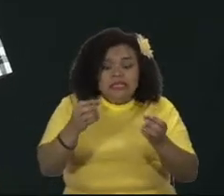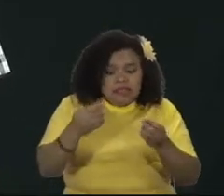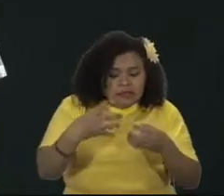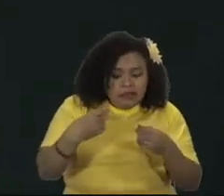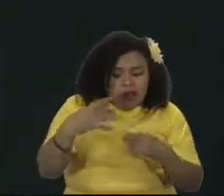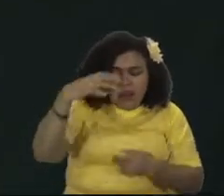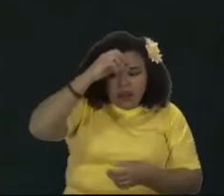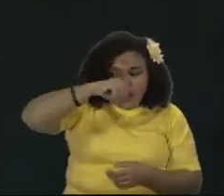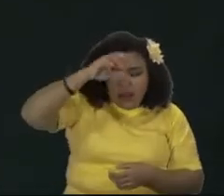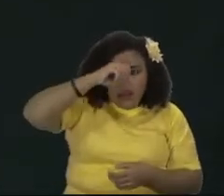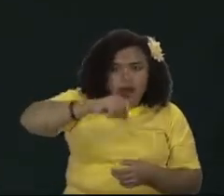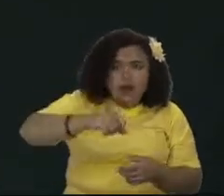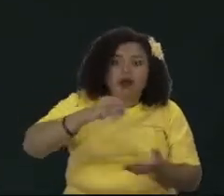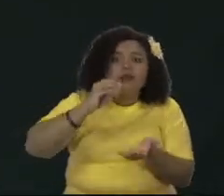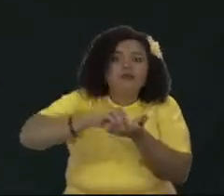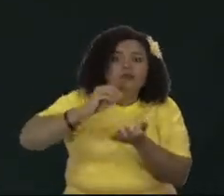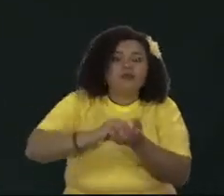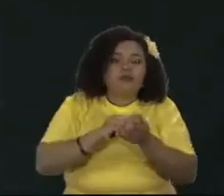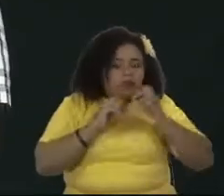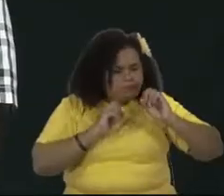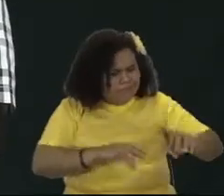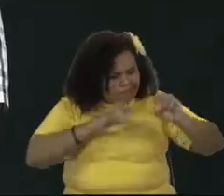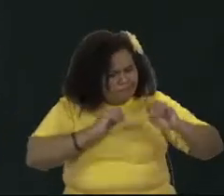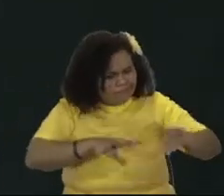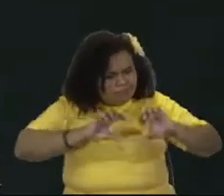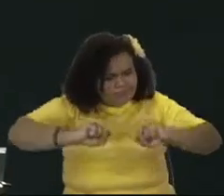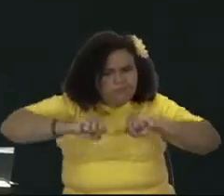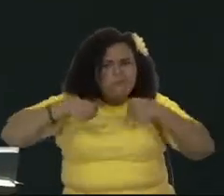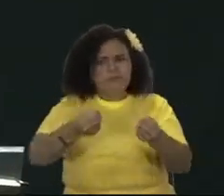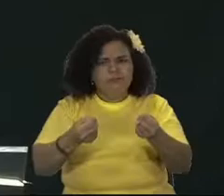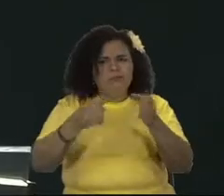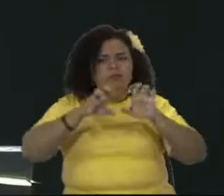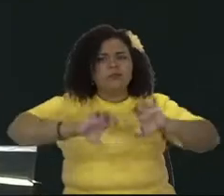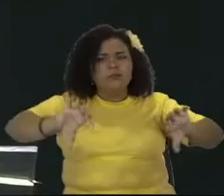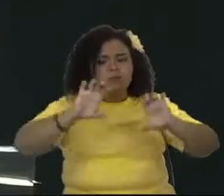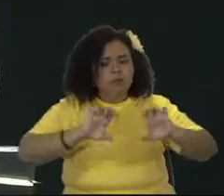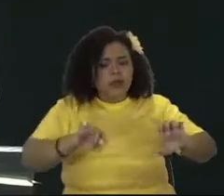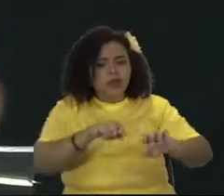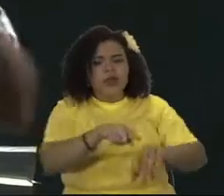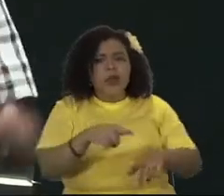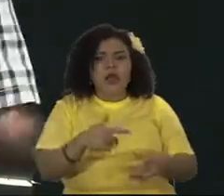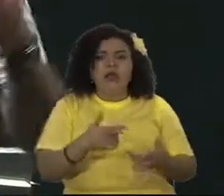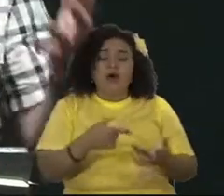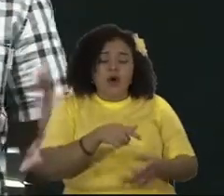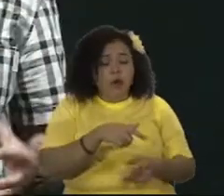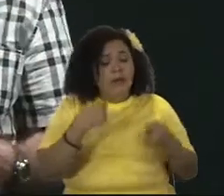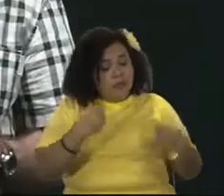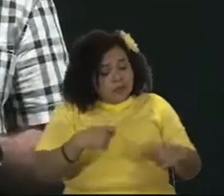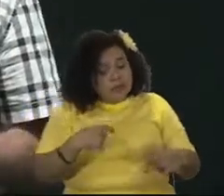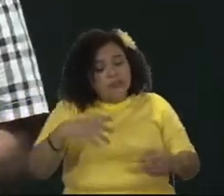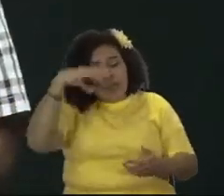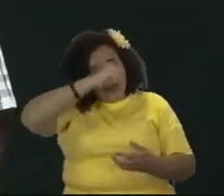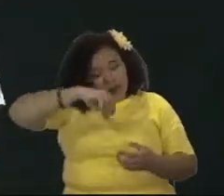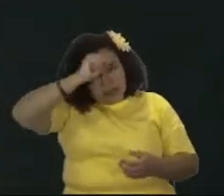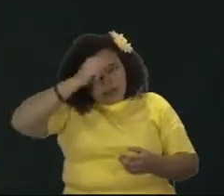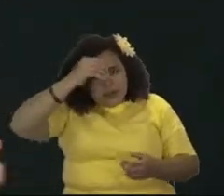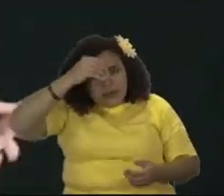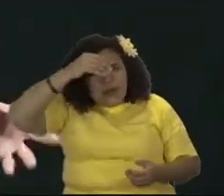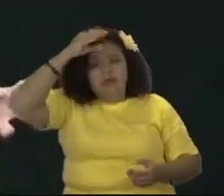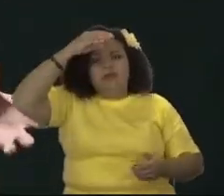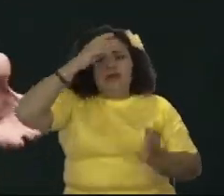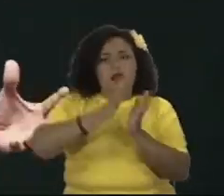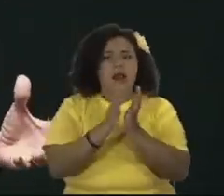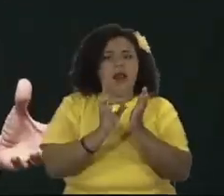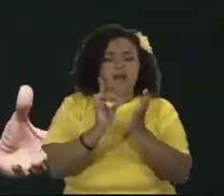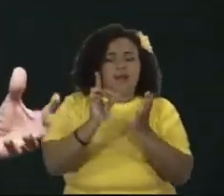that the leader hasn't been making habits of being full of the Word